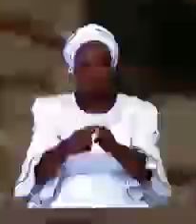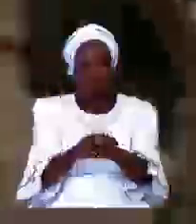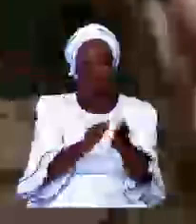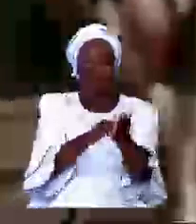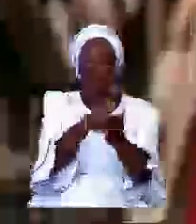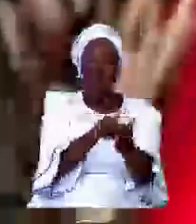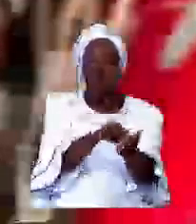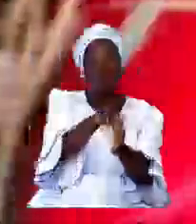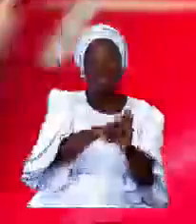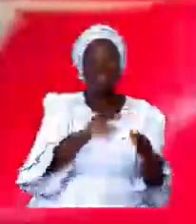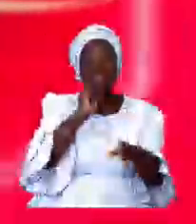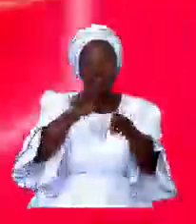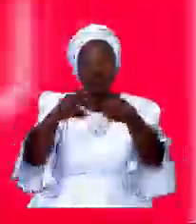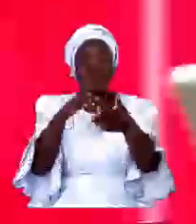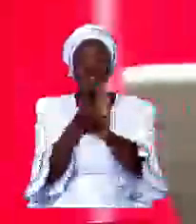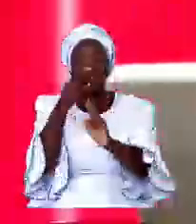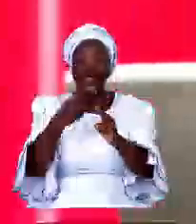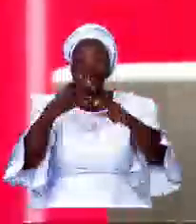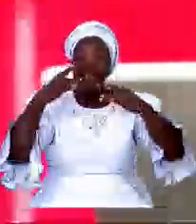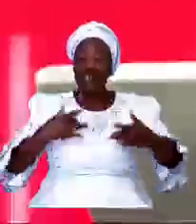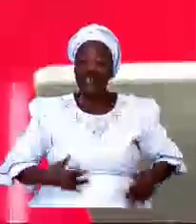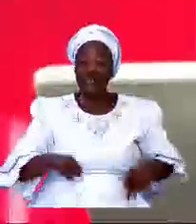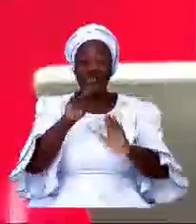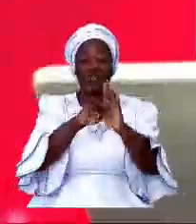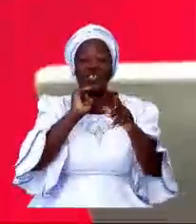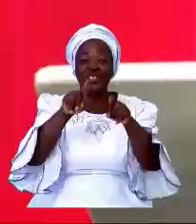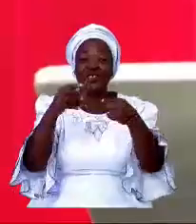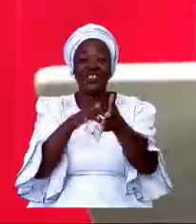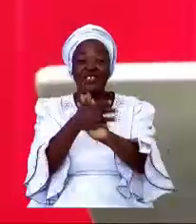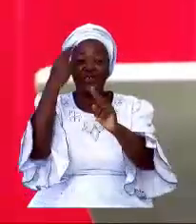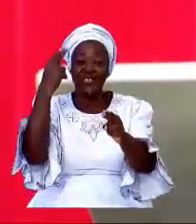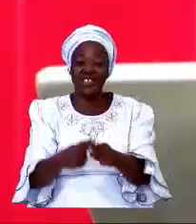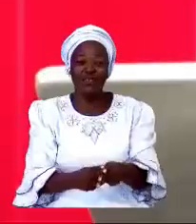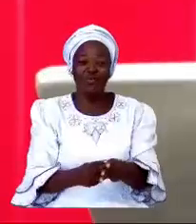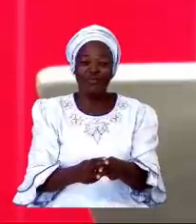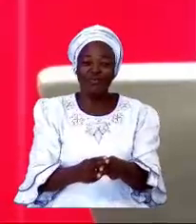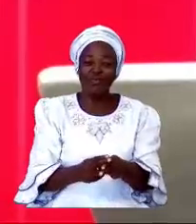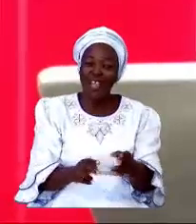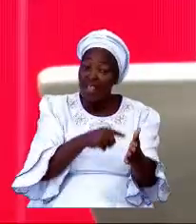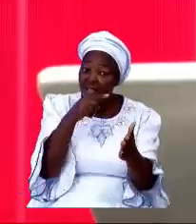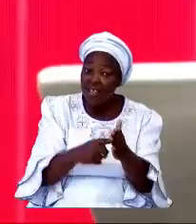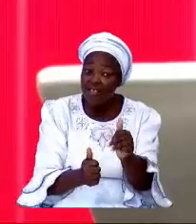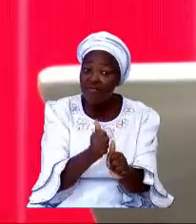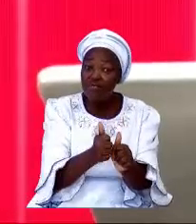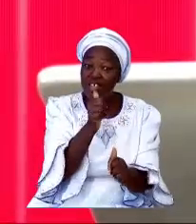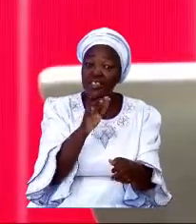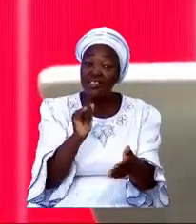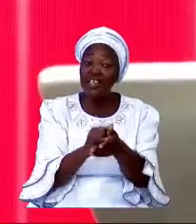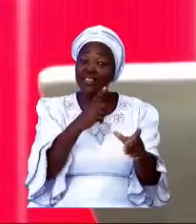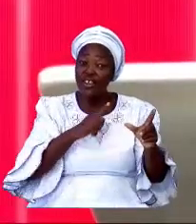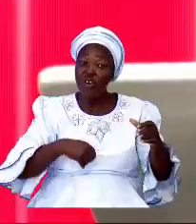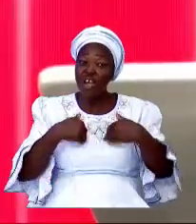Tiredness is gone. Yeah. Weariness is gone. Yeah. Discouragement is